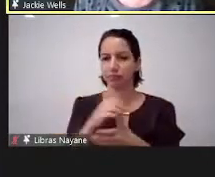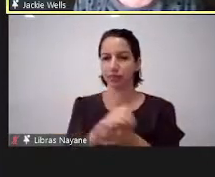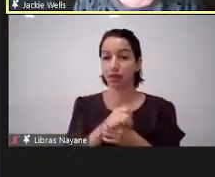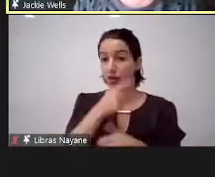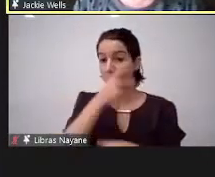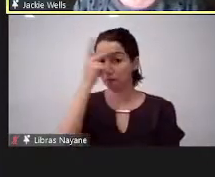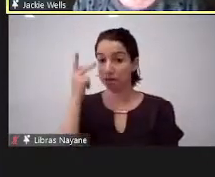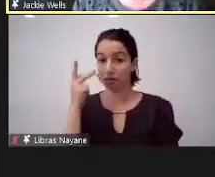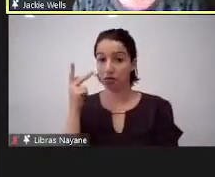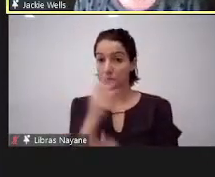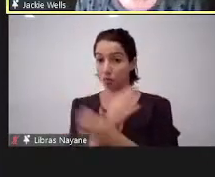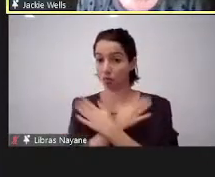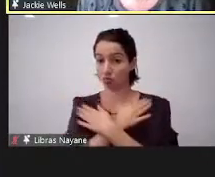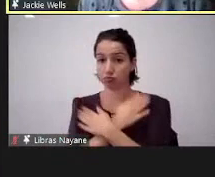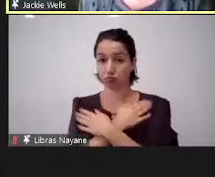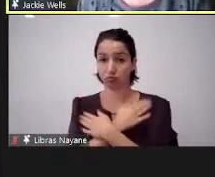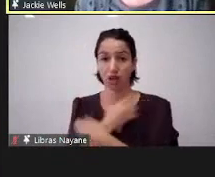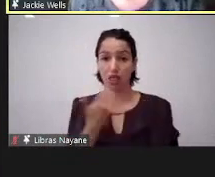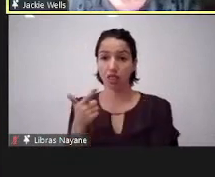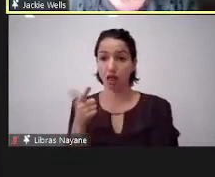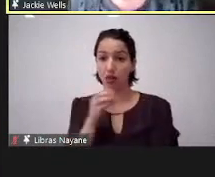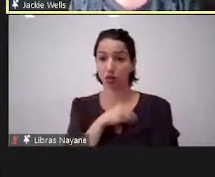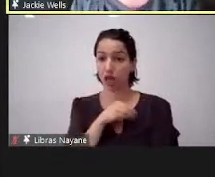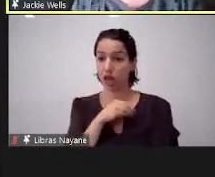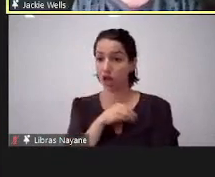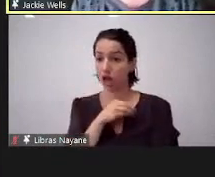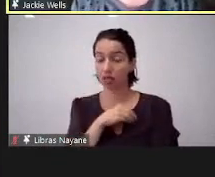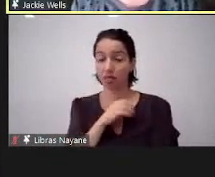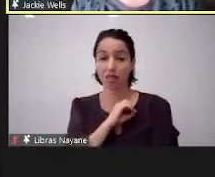from earned work, can contribute up to